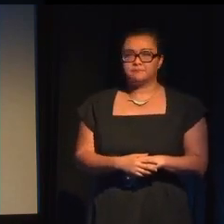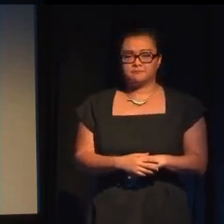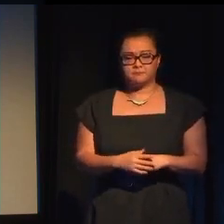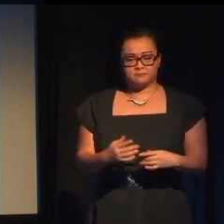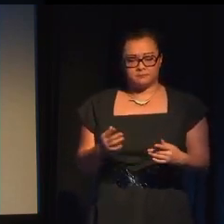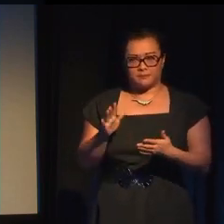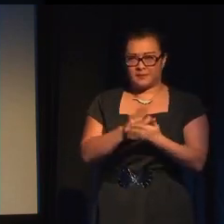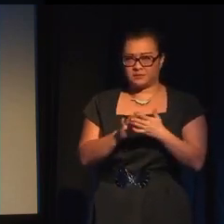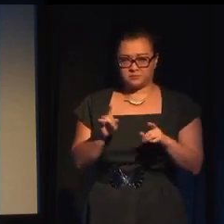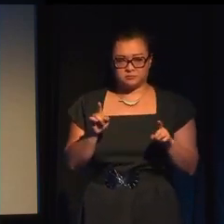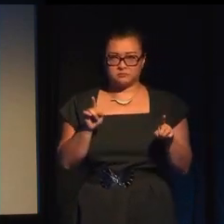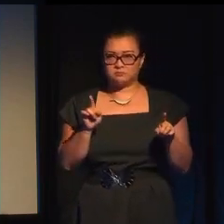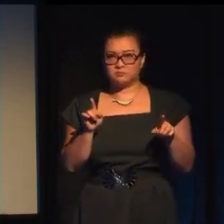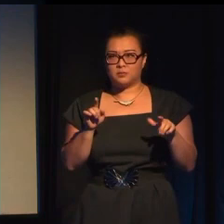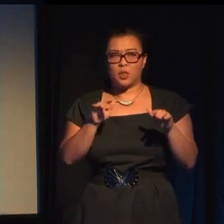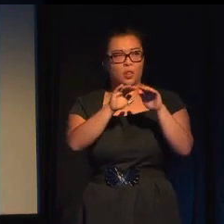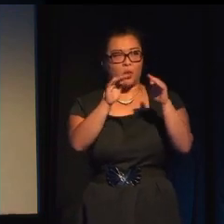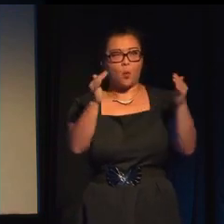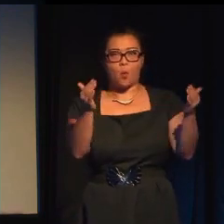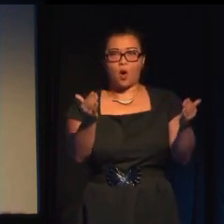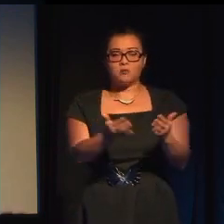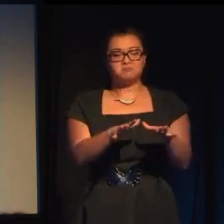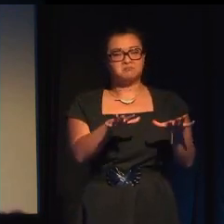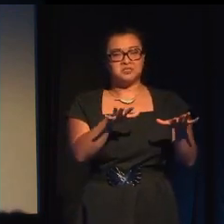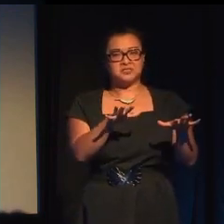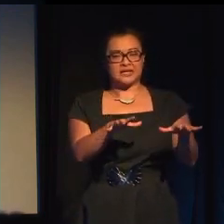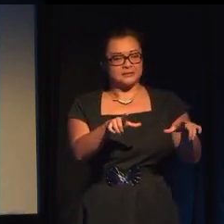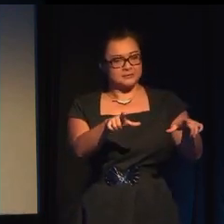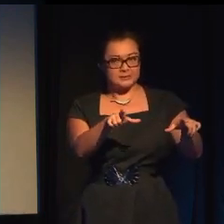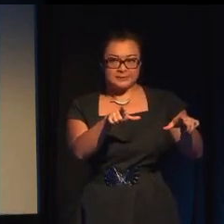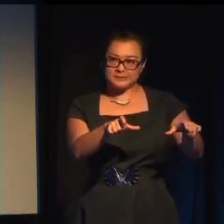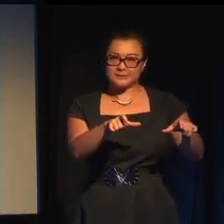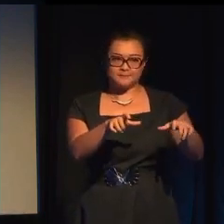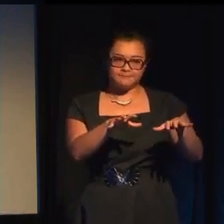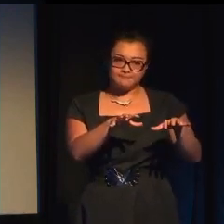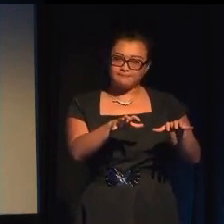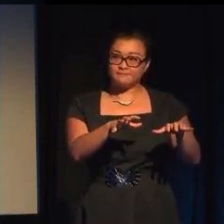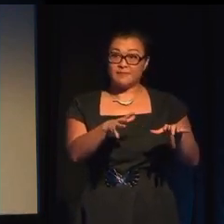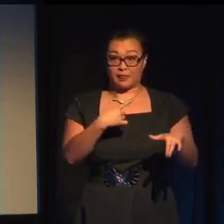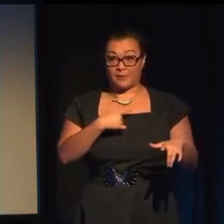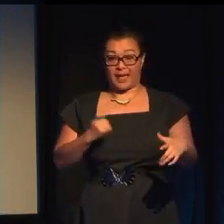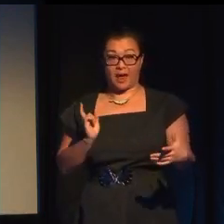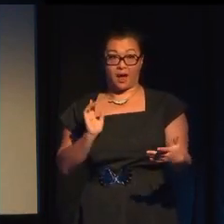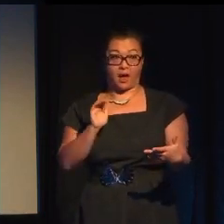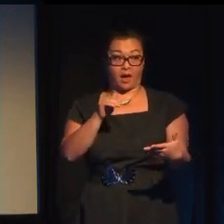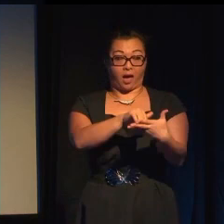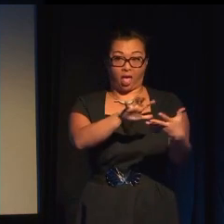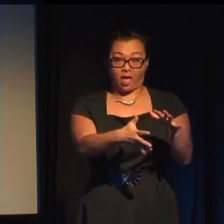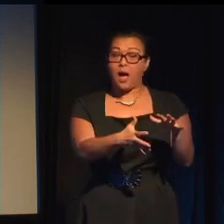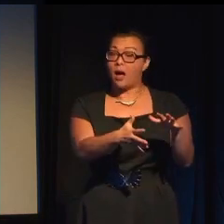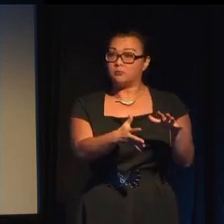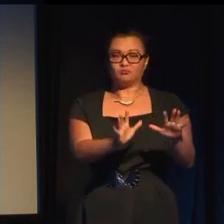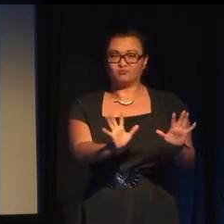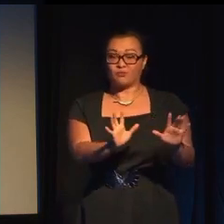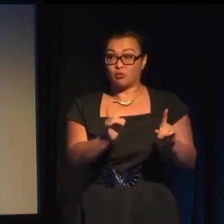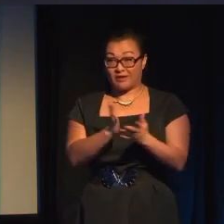is waiting for the player to interact before it's disrupted, that actually the world is much more alive. So if we